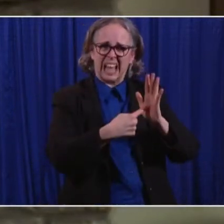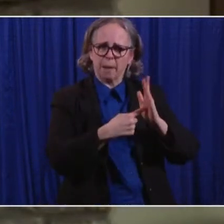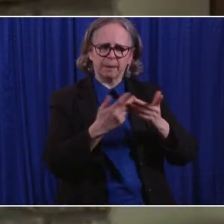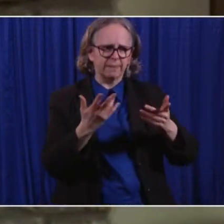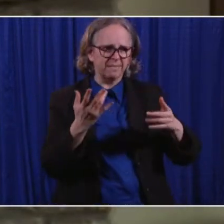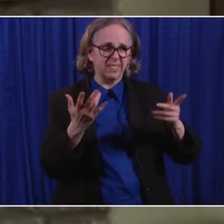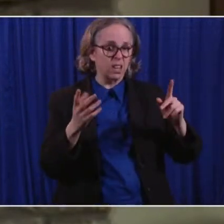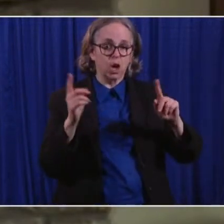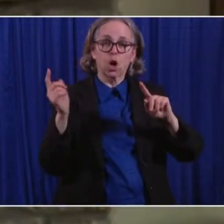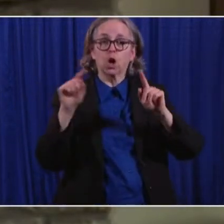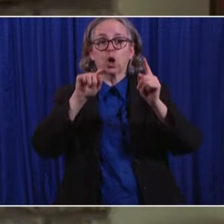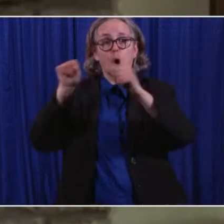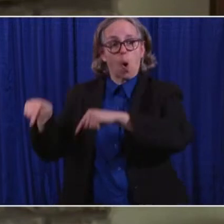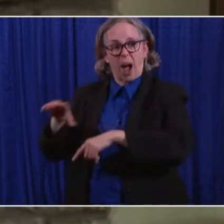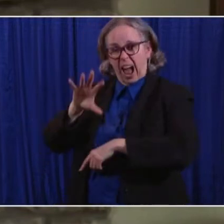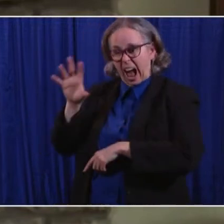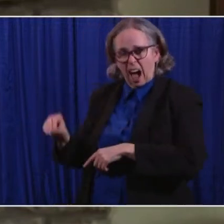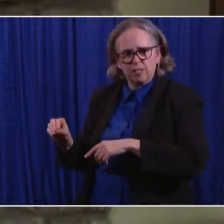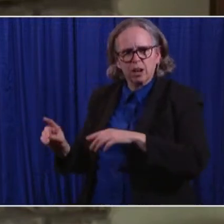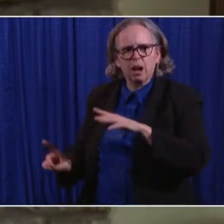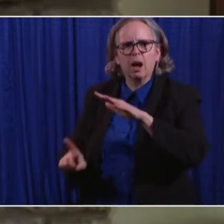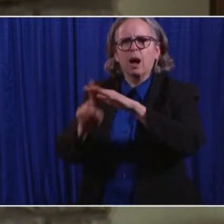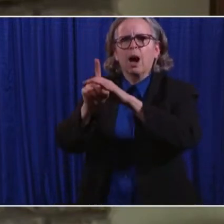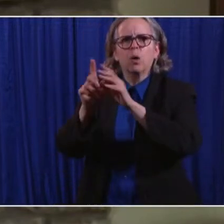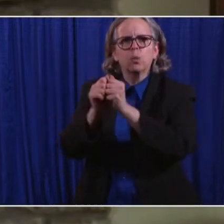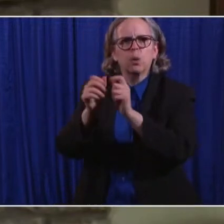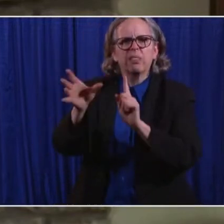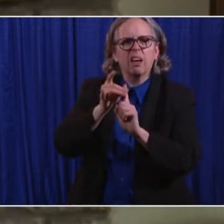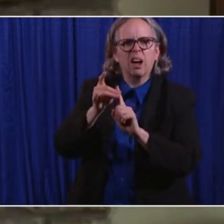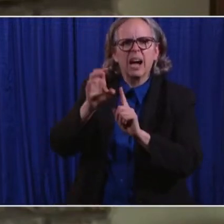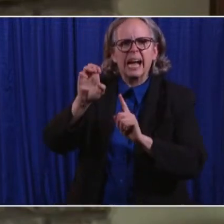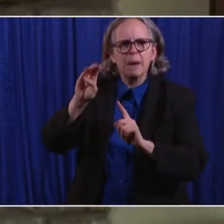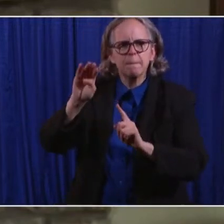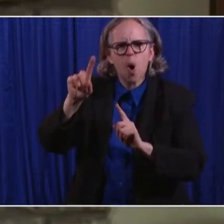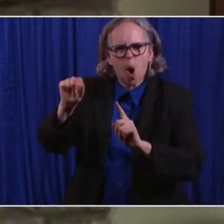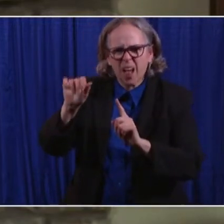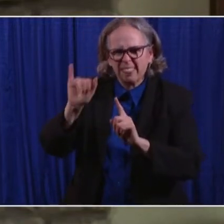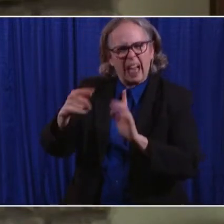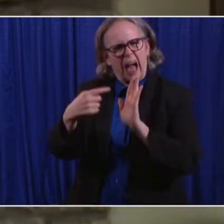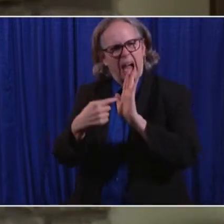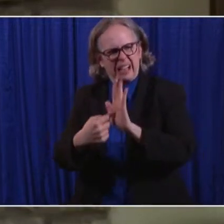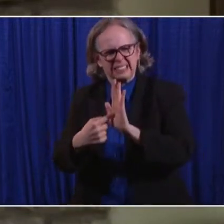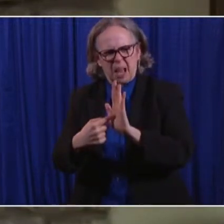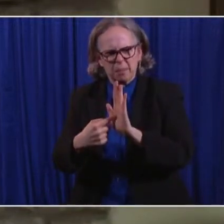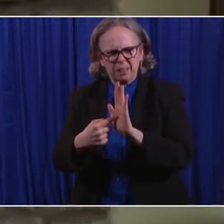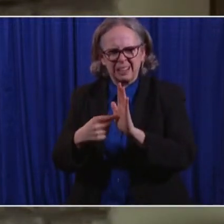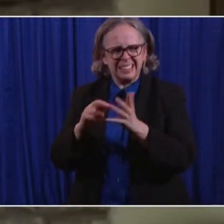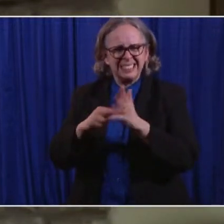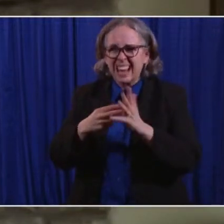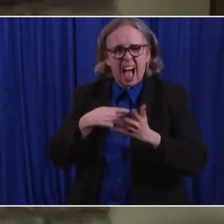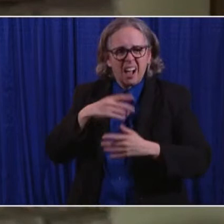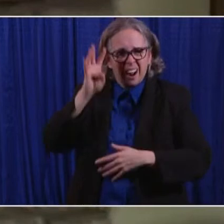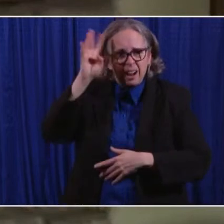the circumstances of that person coming into Ohio is not far-fetched.